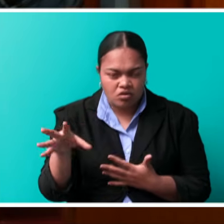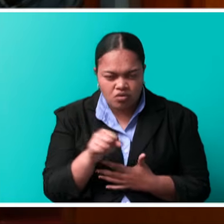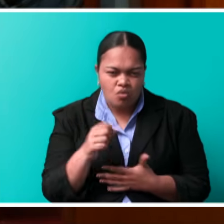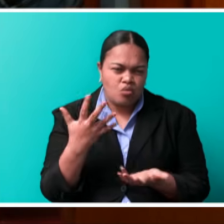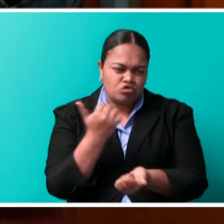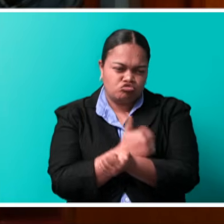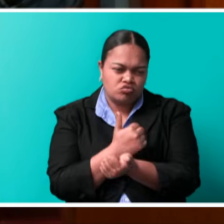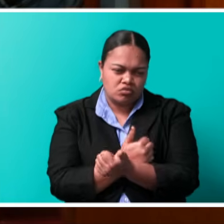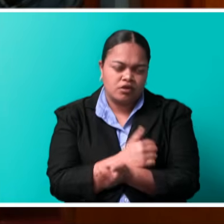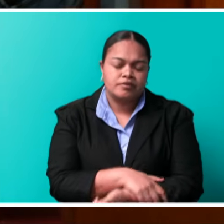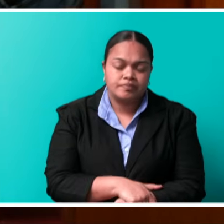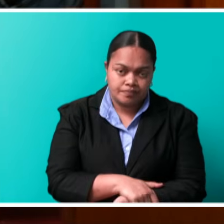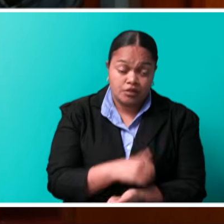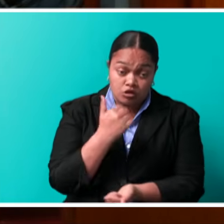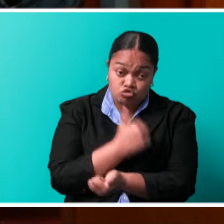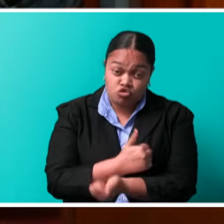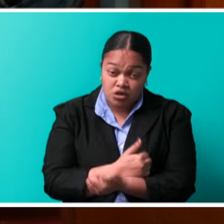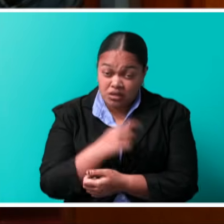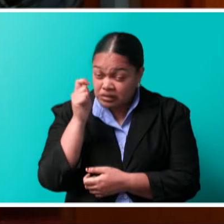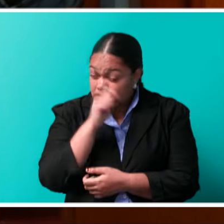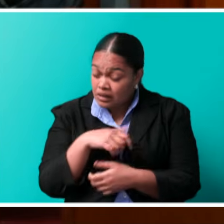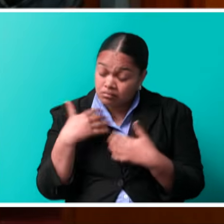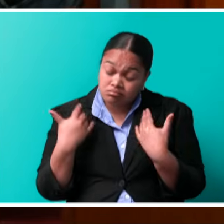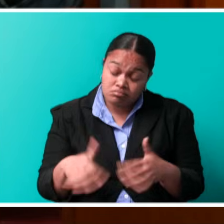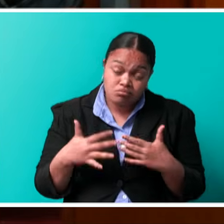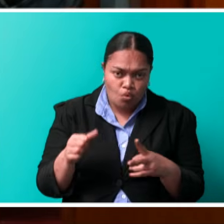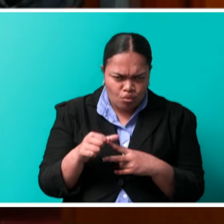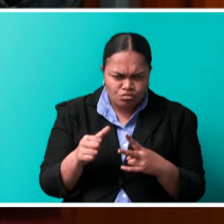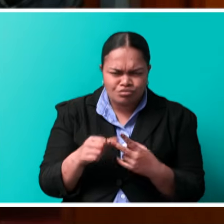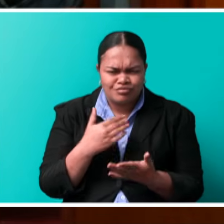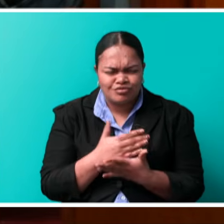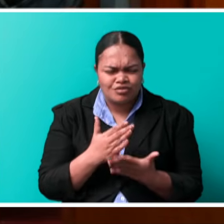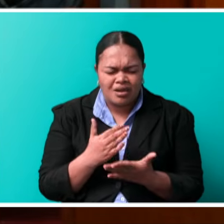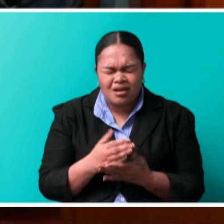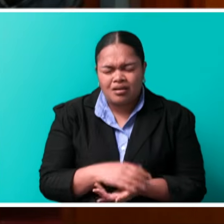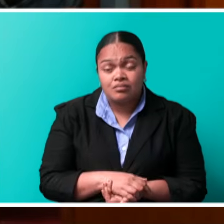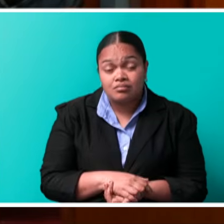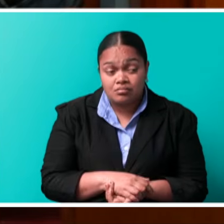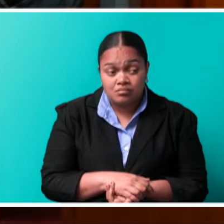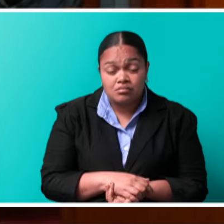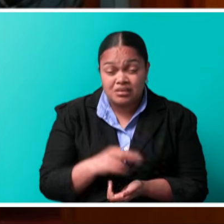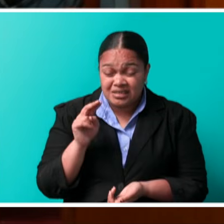operations. The drug threat, as also mentioned, requires